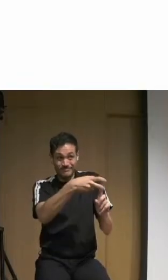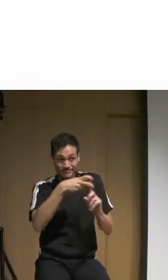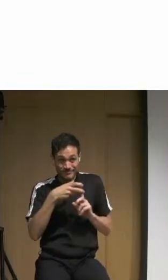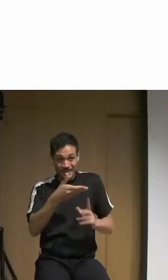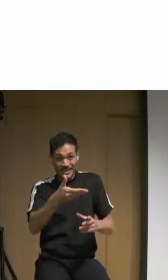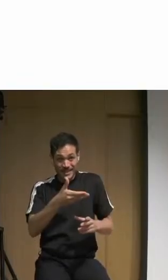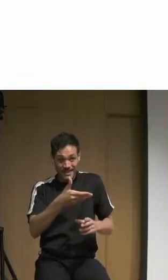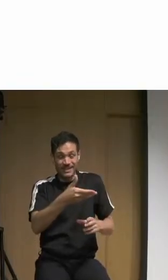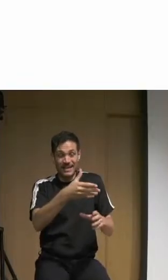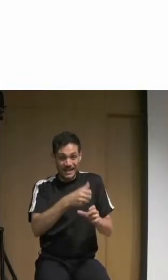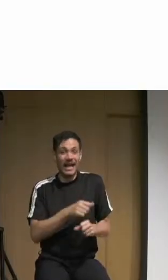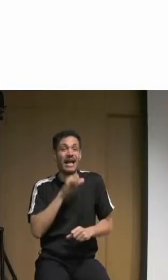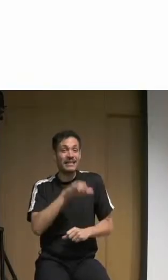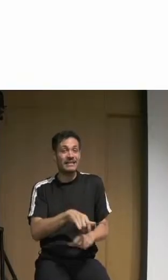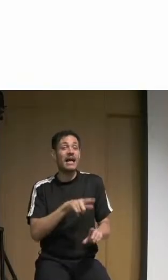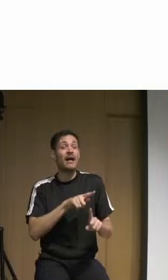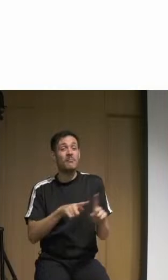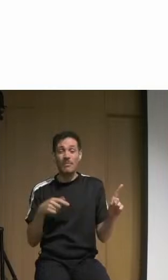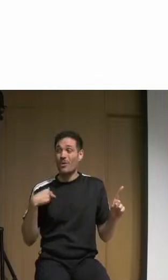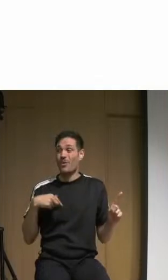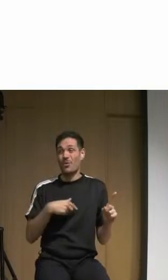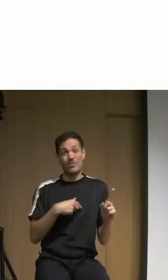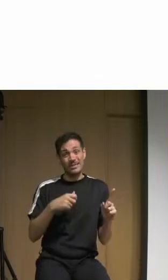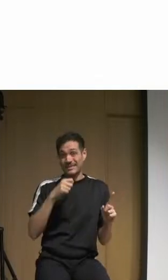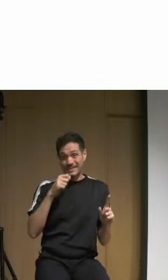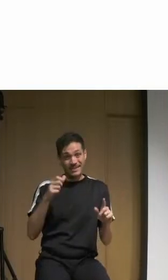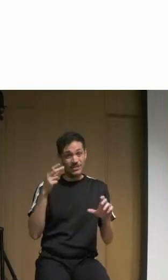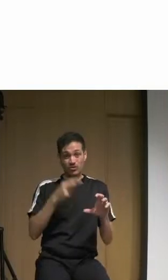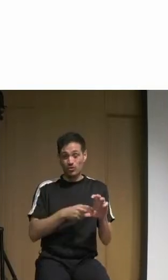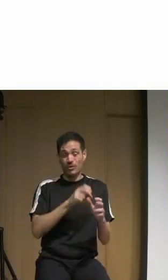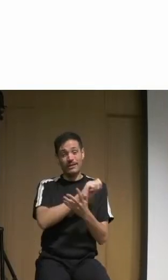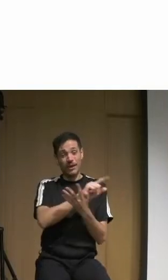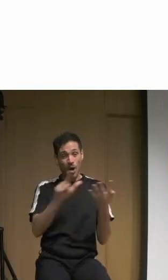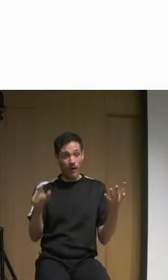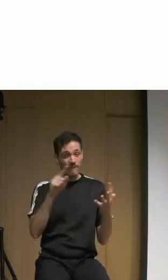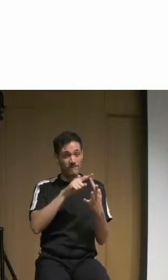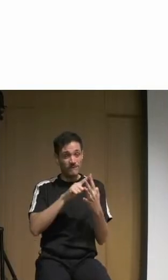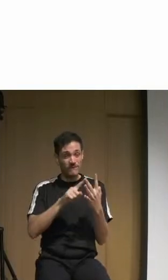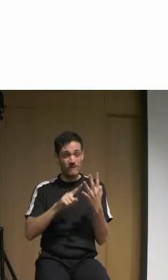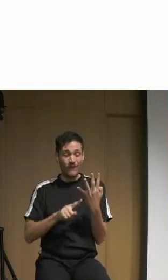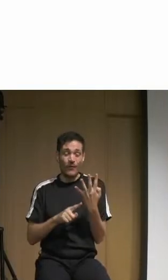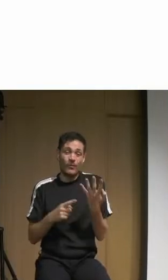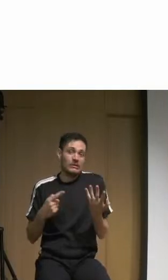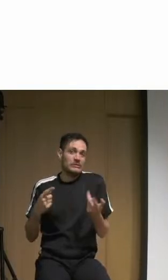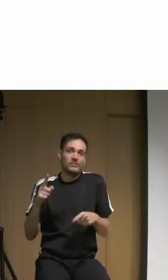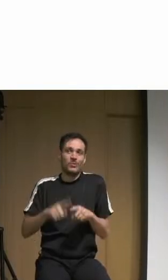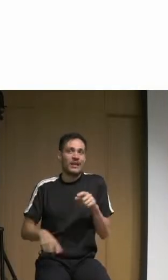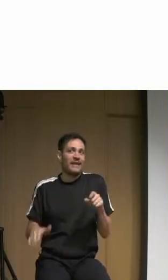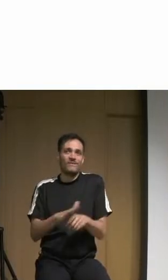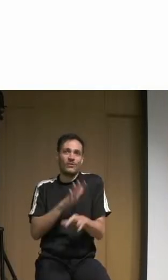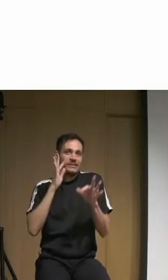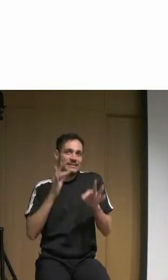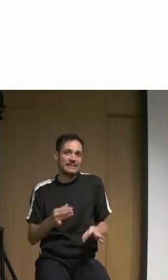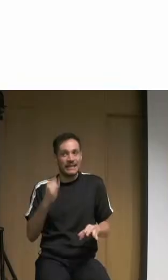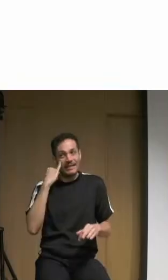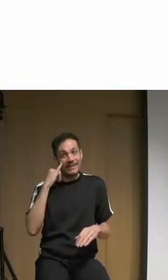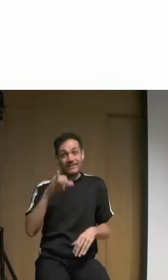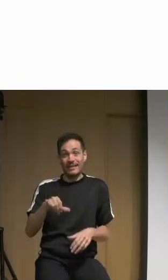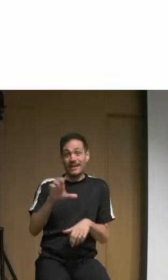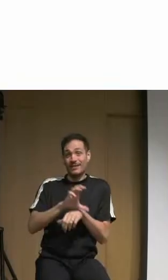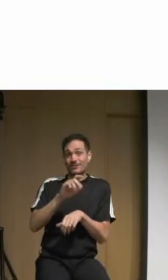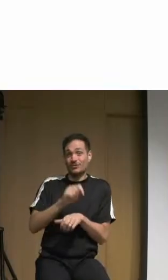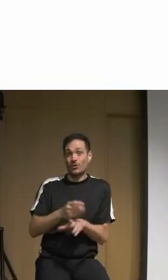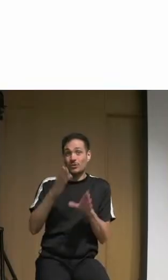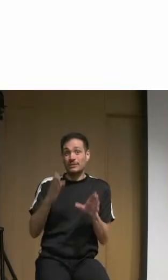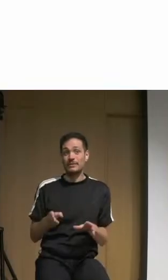those sessions to make any assumption that the consultant was biased or not. And so I think it's going to be important for us to read the document